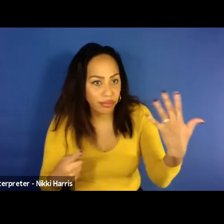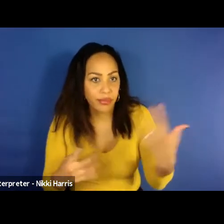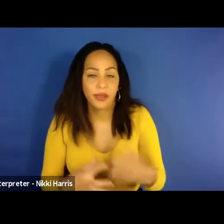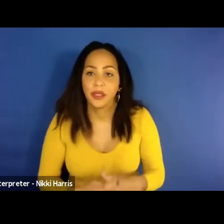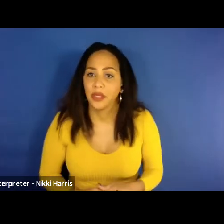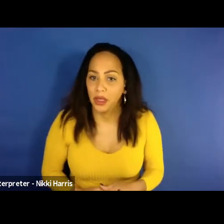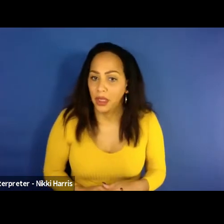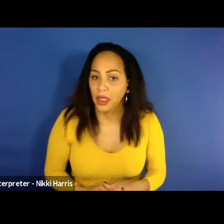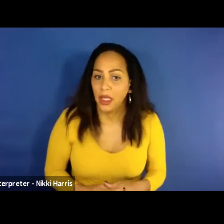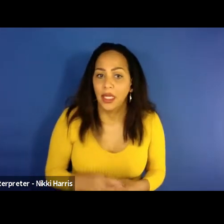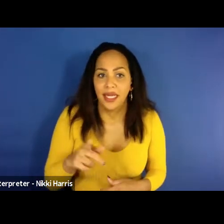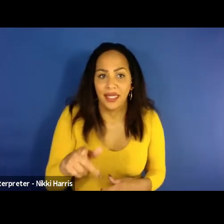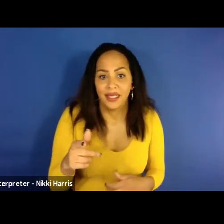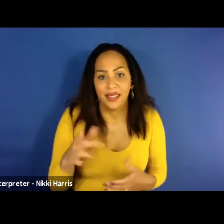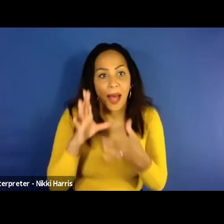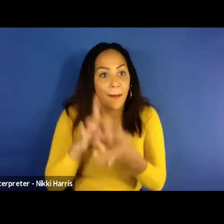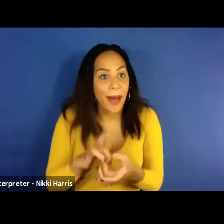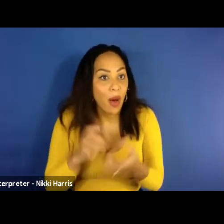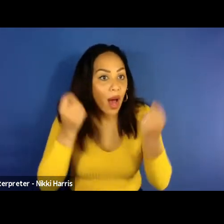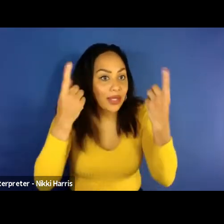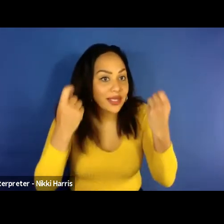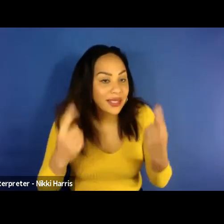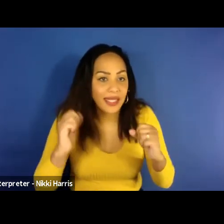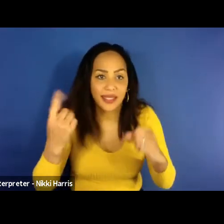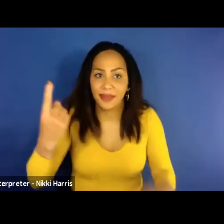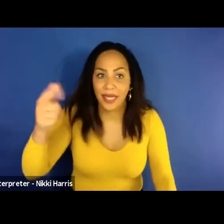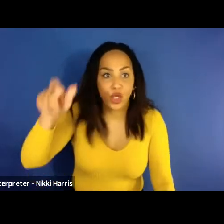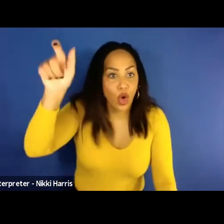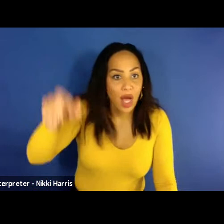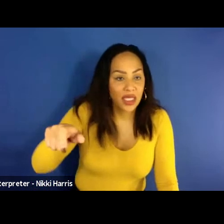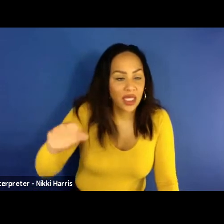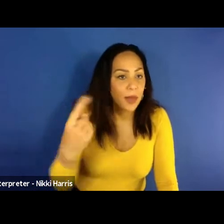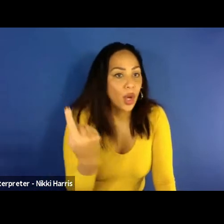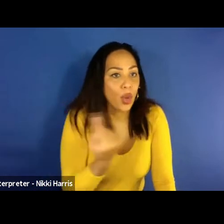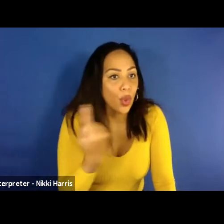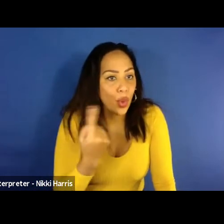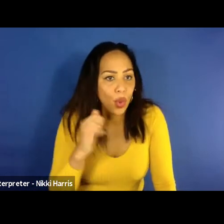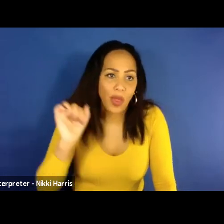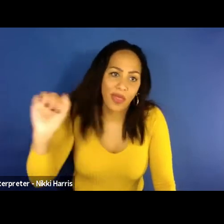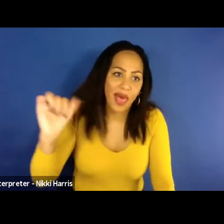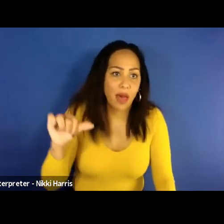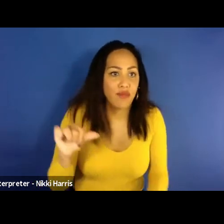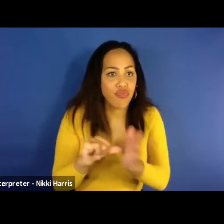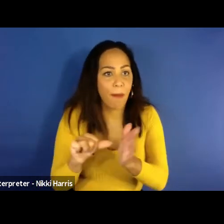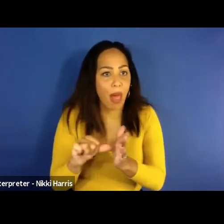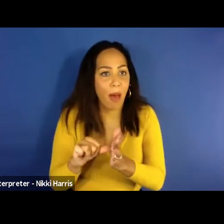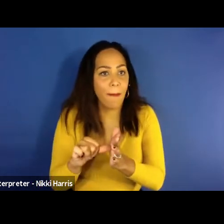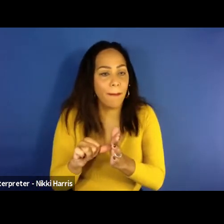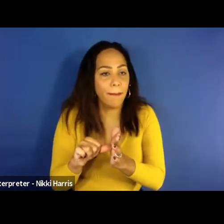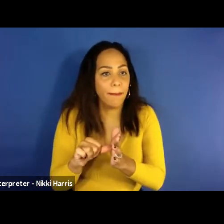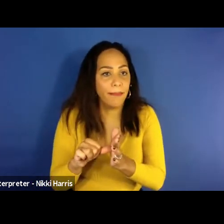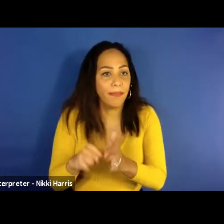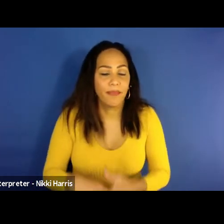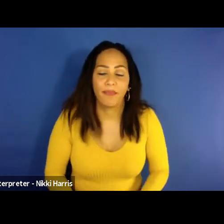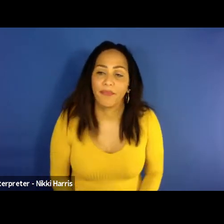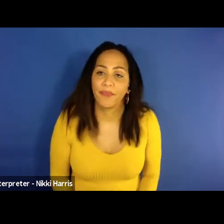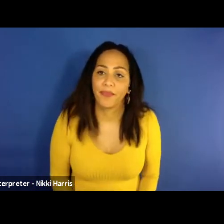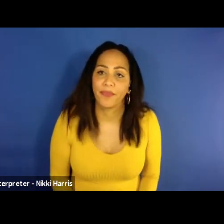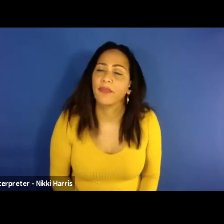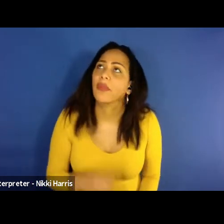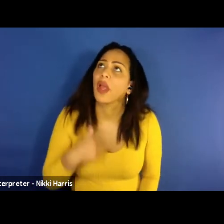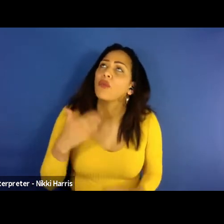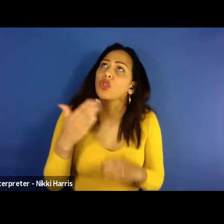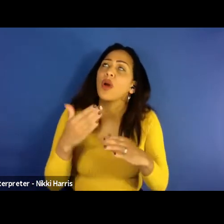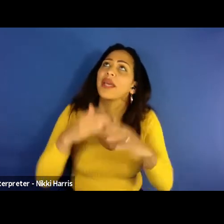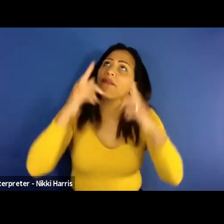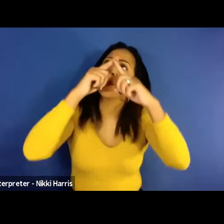about understanding who your customer is and the problem they are facing. When I was working for another university,